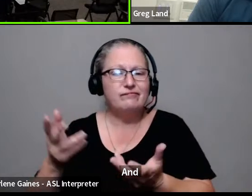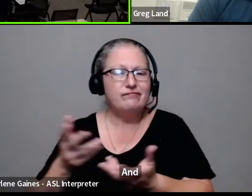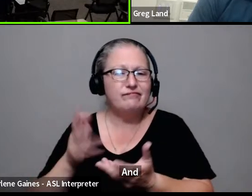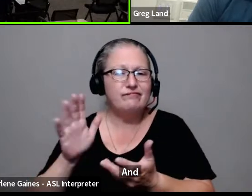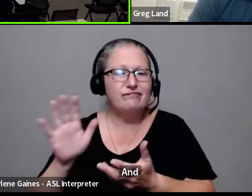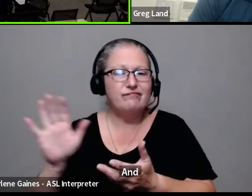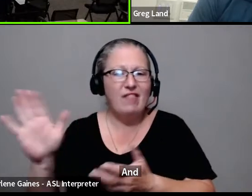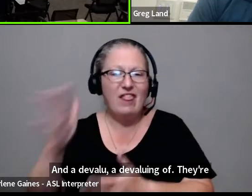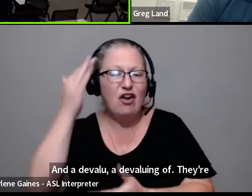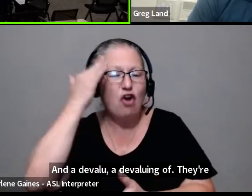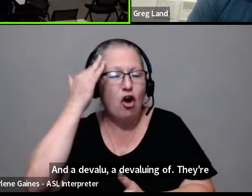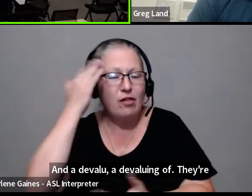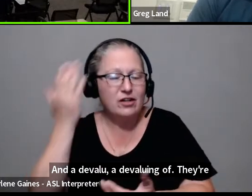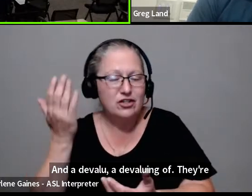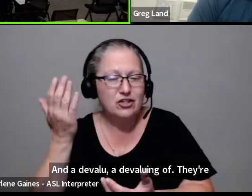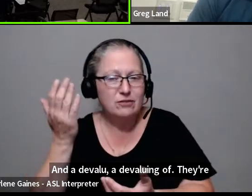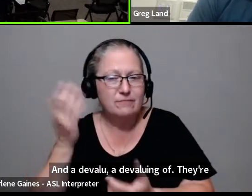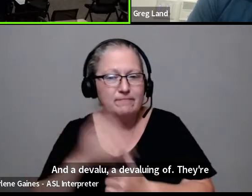their knowledge.